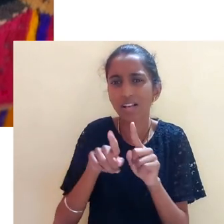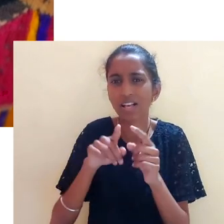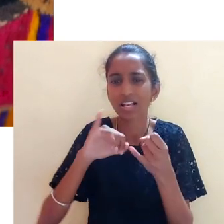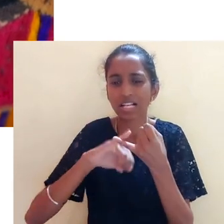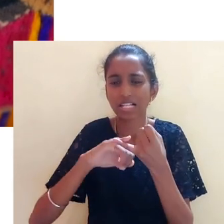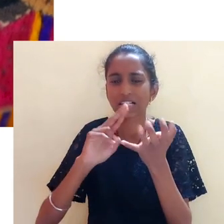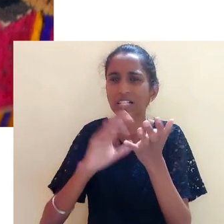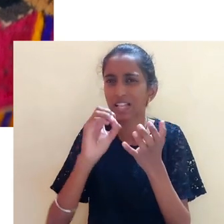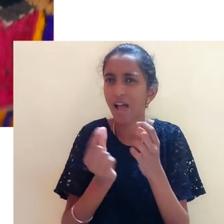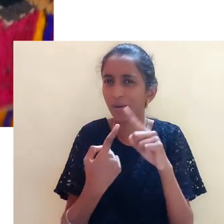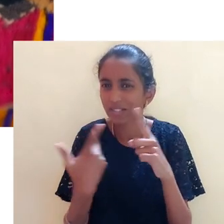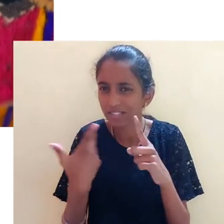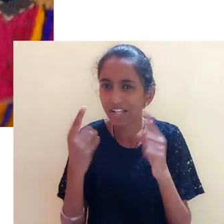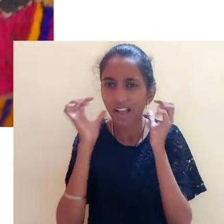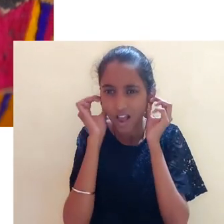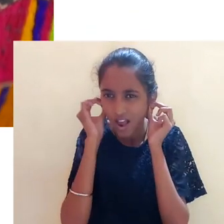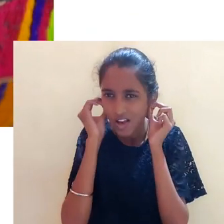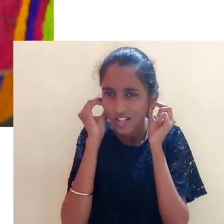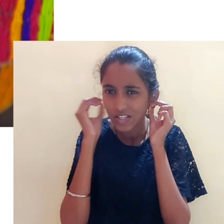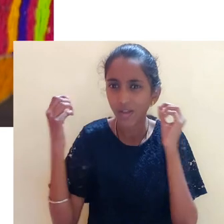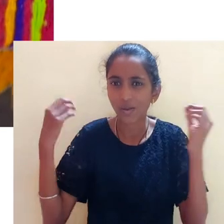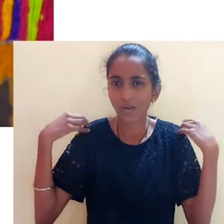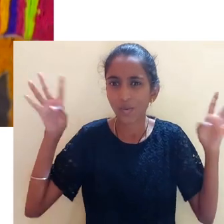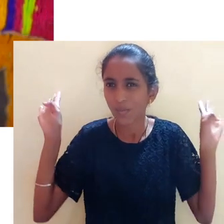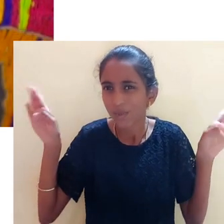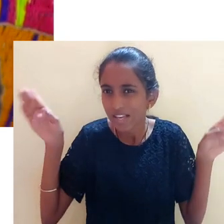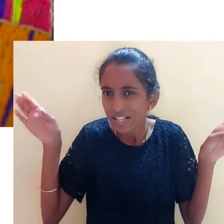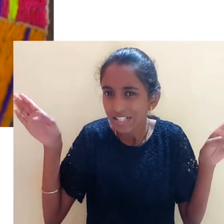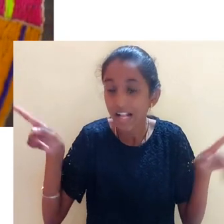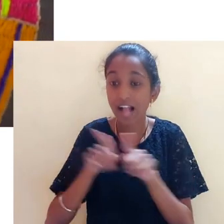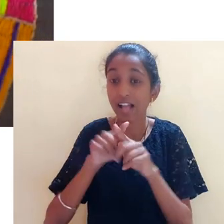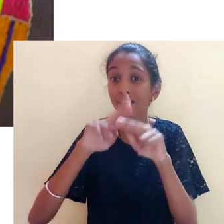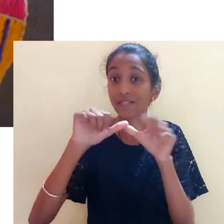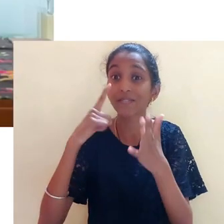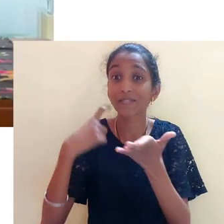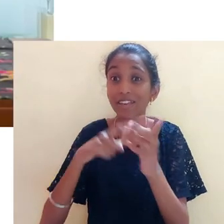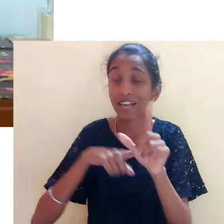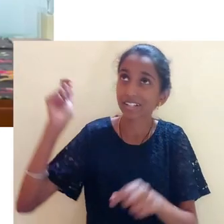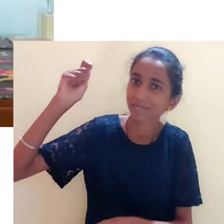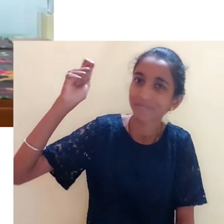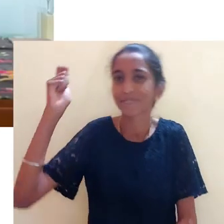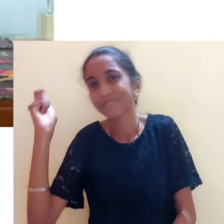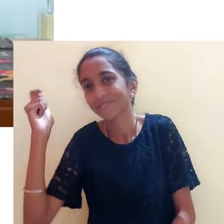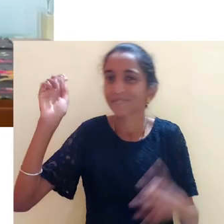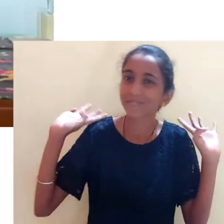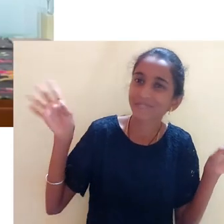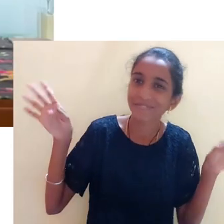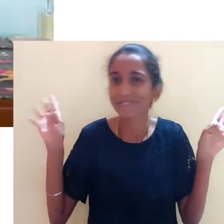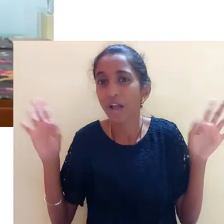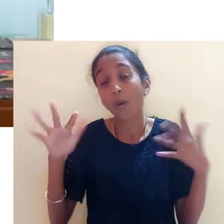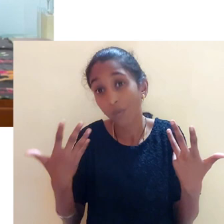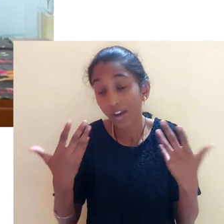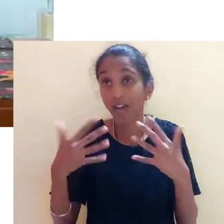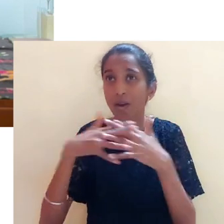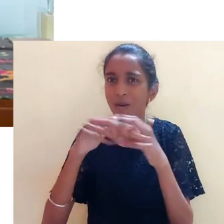snout, these being ears, those being wings. So it's maybe like a fairy and it's a boar. A